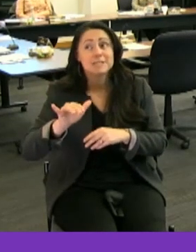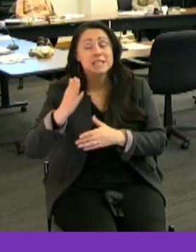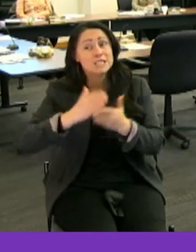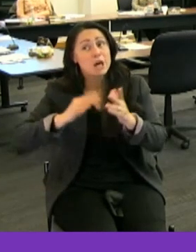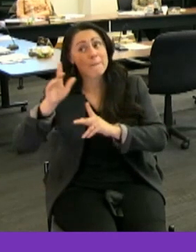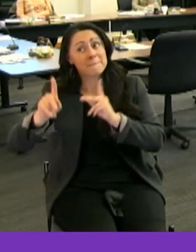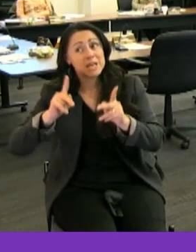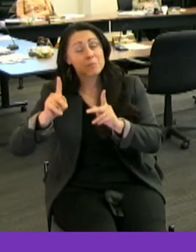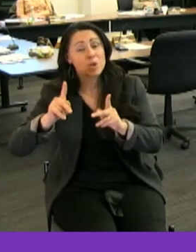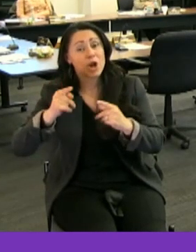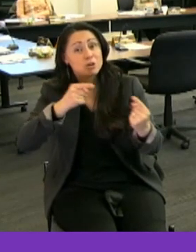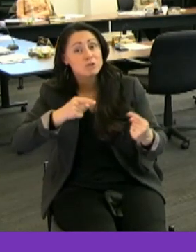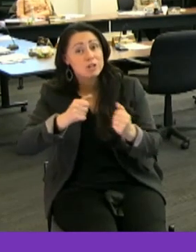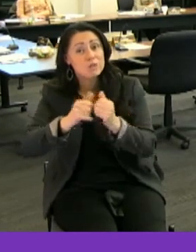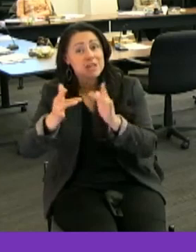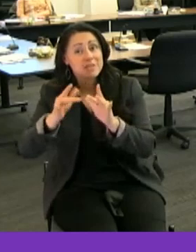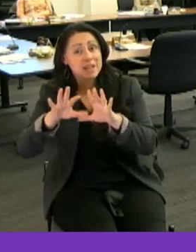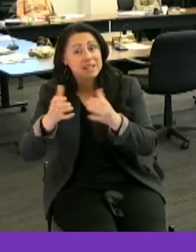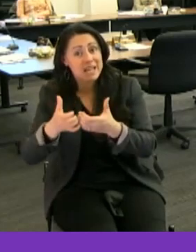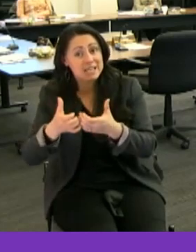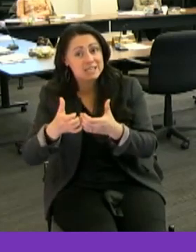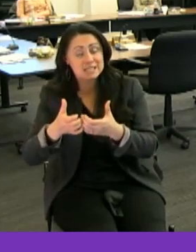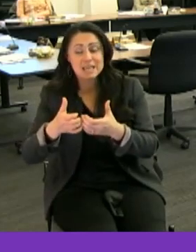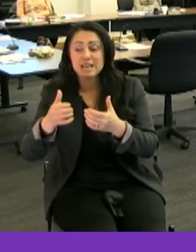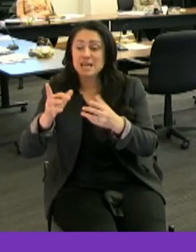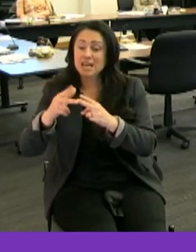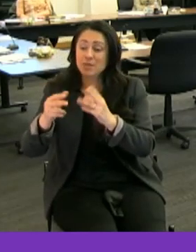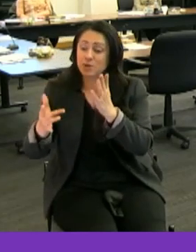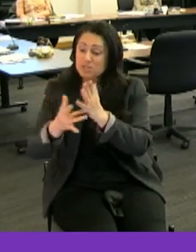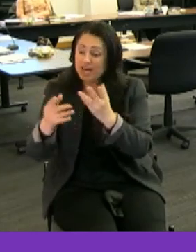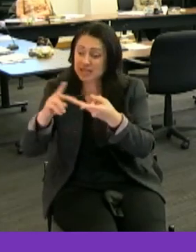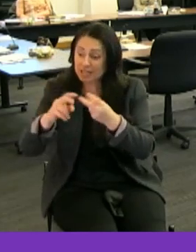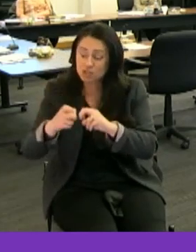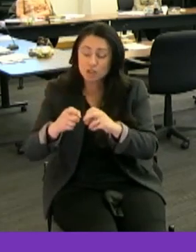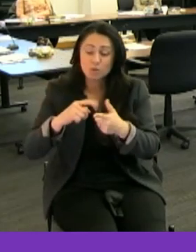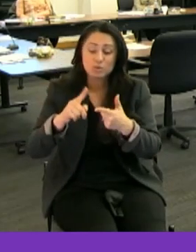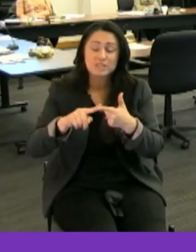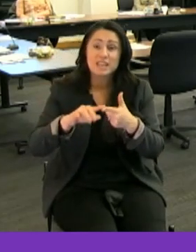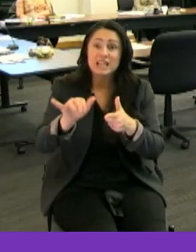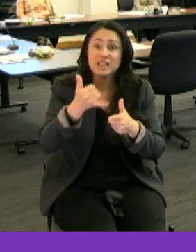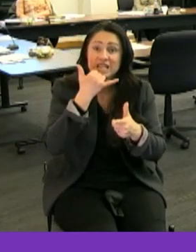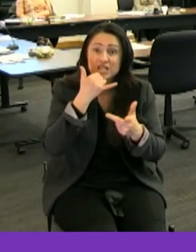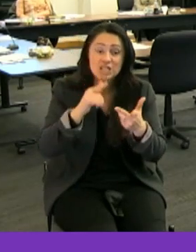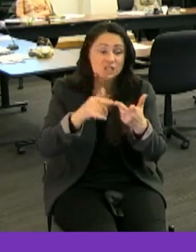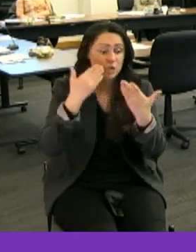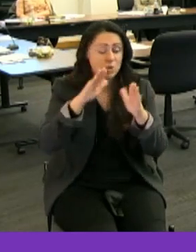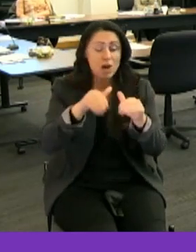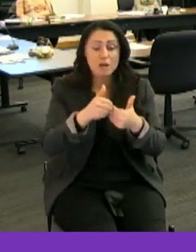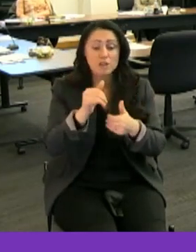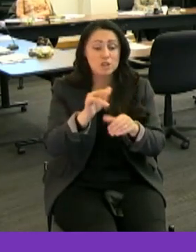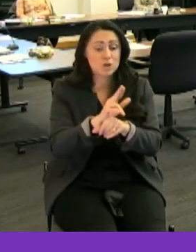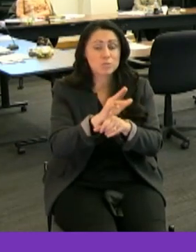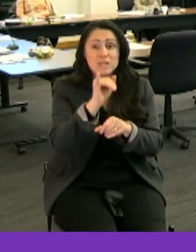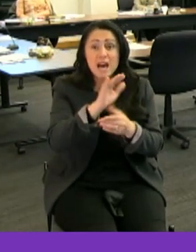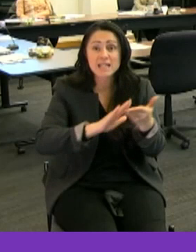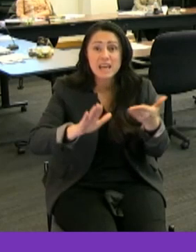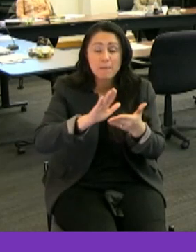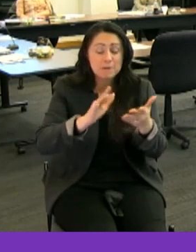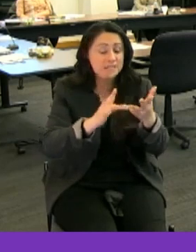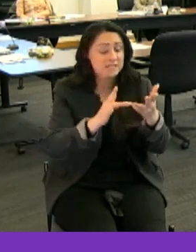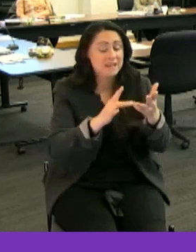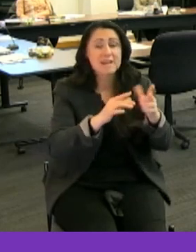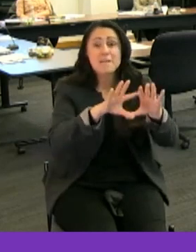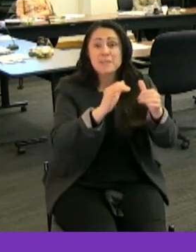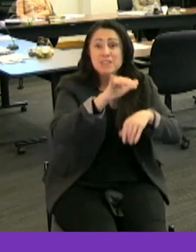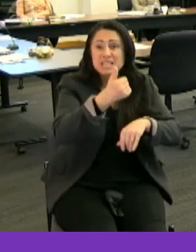some people are kind of struggling with online classes, whether it be tech issues, glitches, they don't know how to use iCampus, their online class setup is weird,